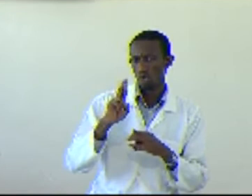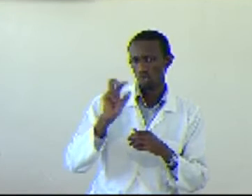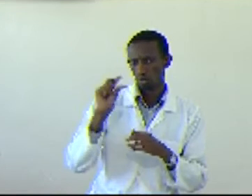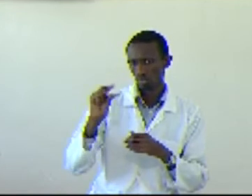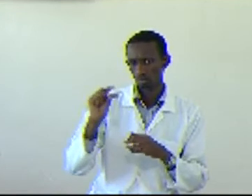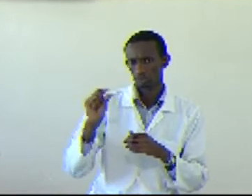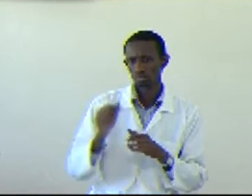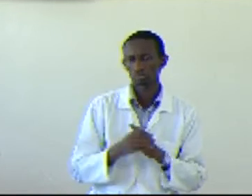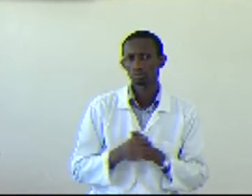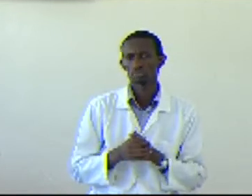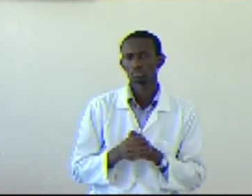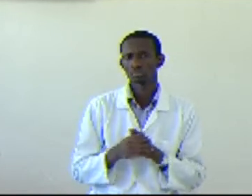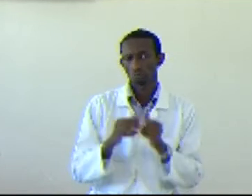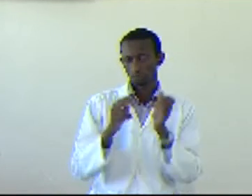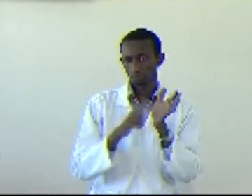formula. Here we have